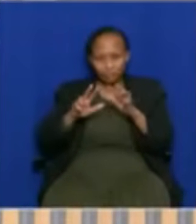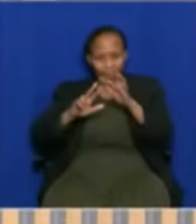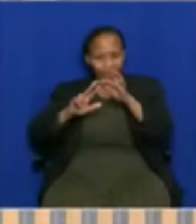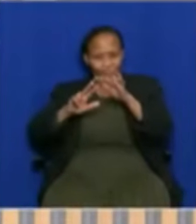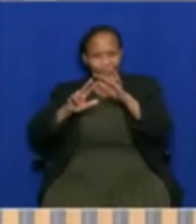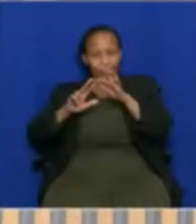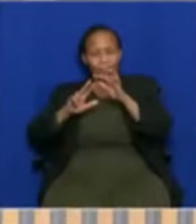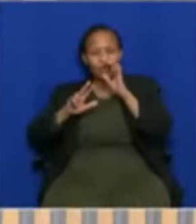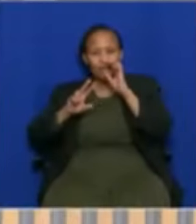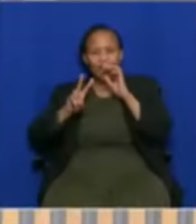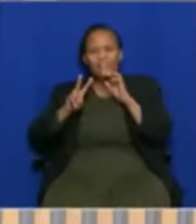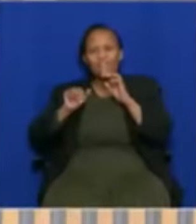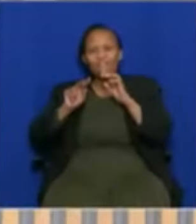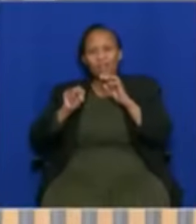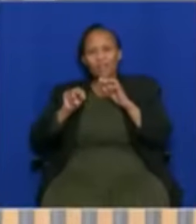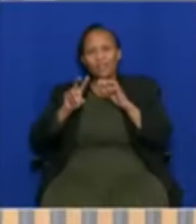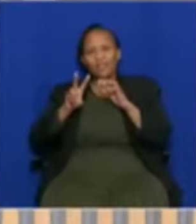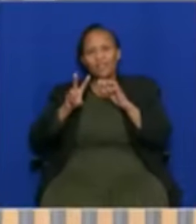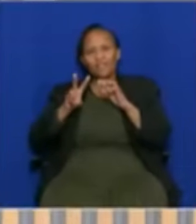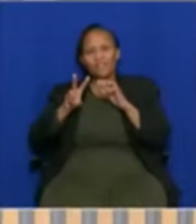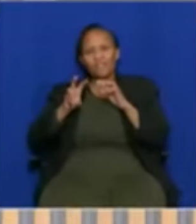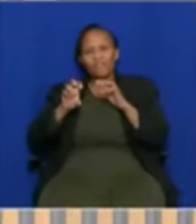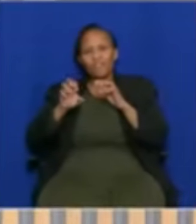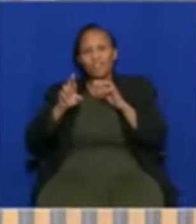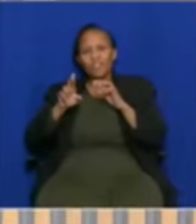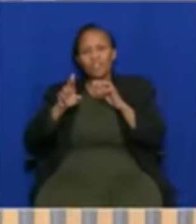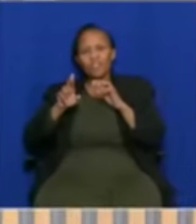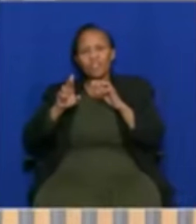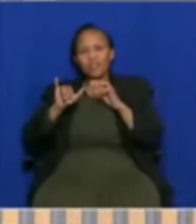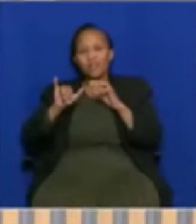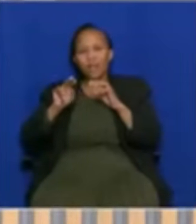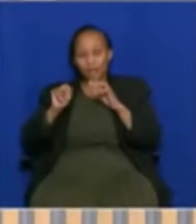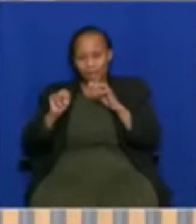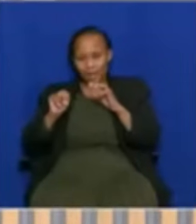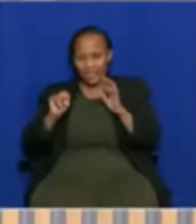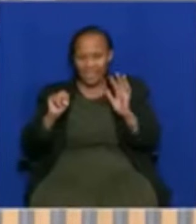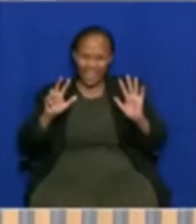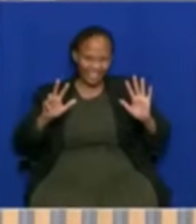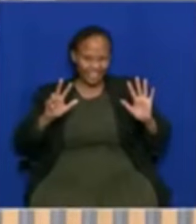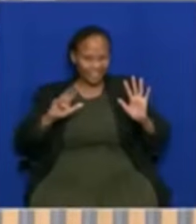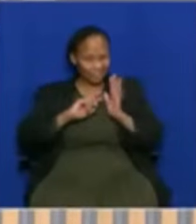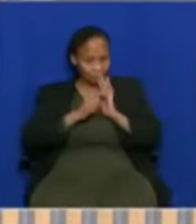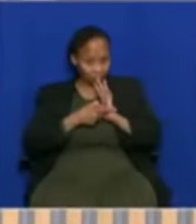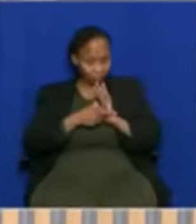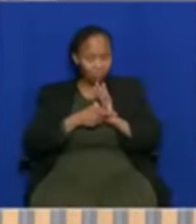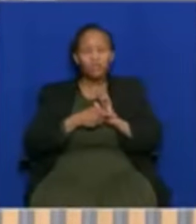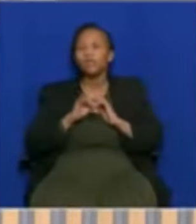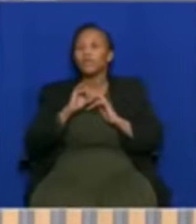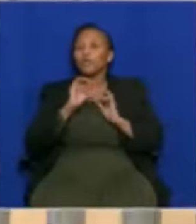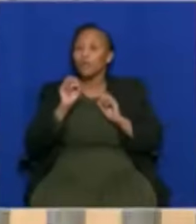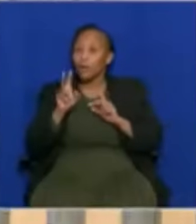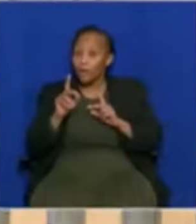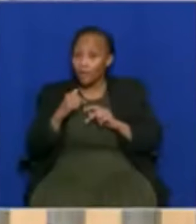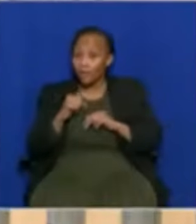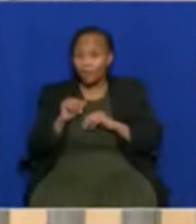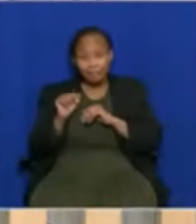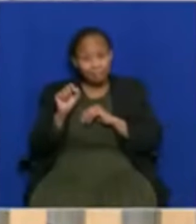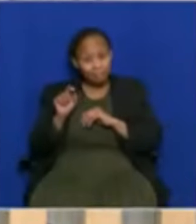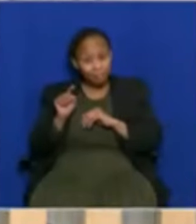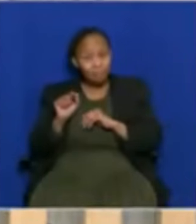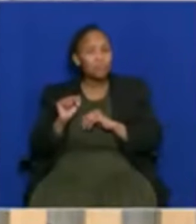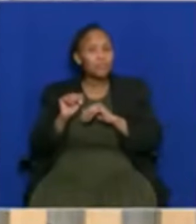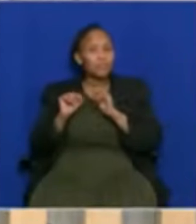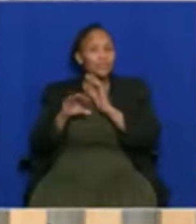Commissioner. Before you answer, may I add, that complaint, I take it, is a Section 27 affidavit. It's a